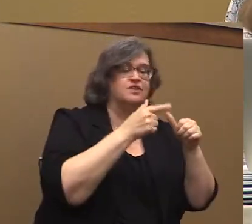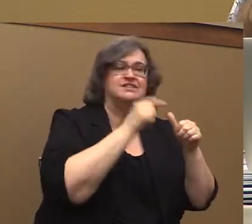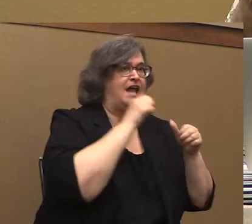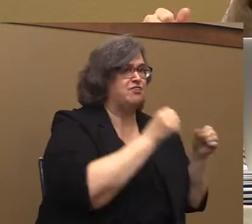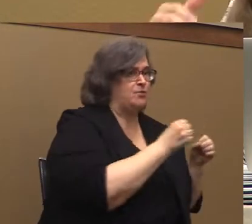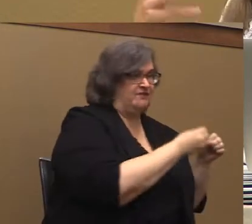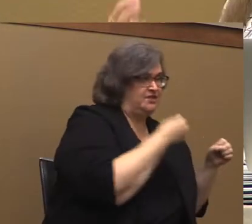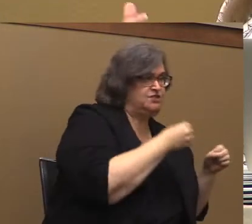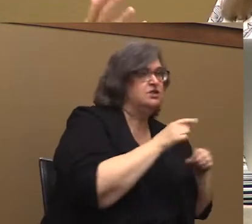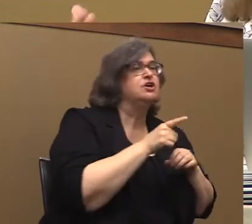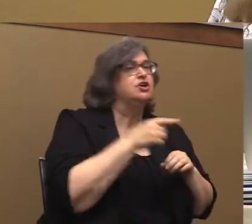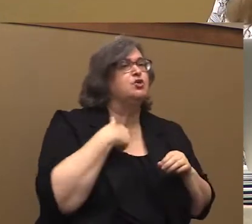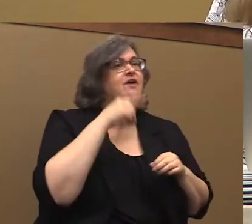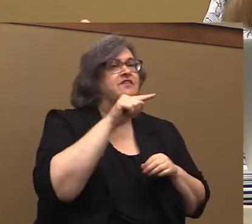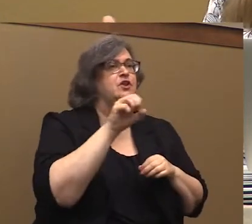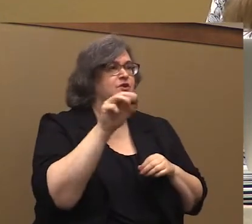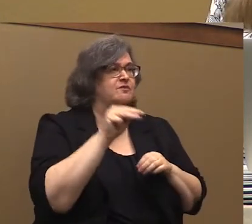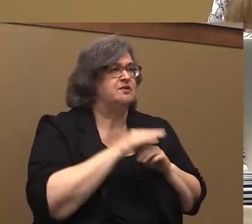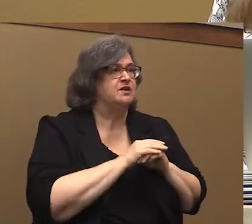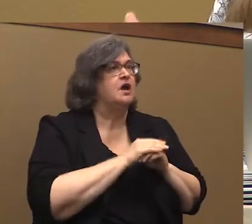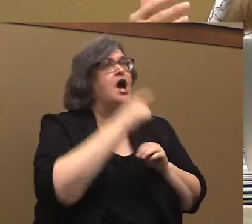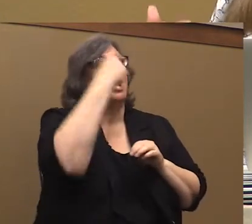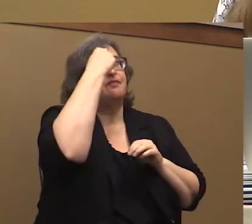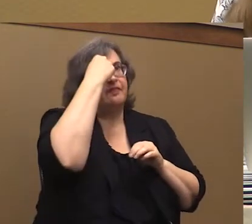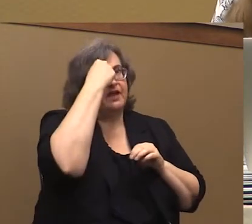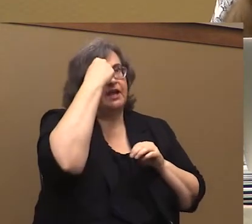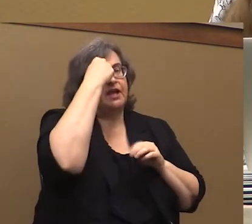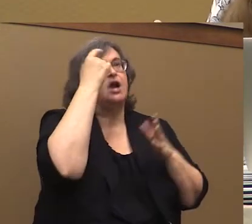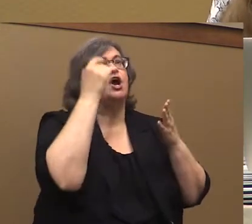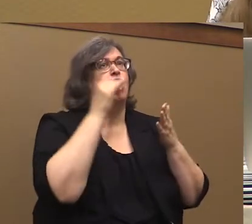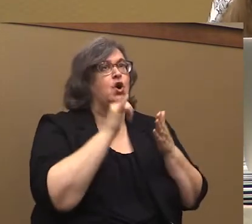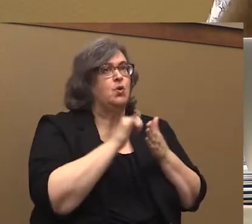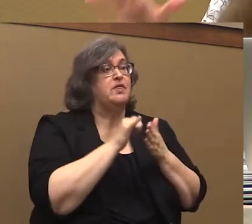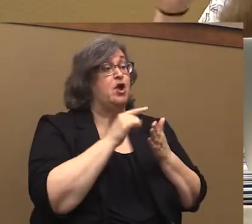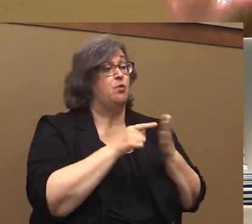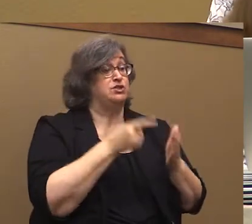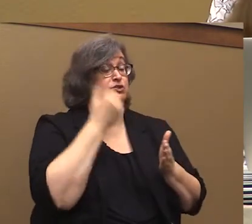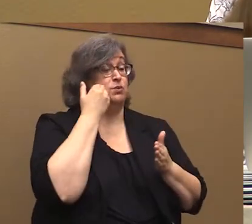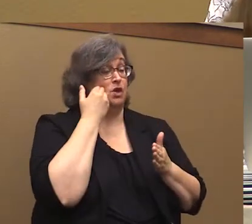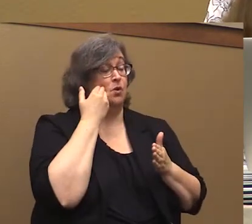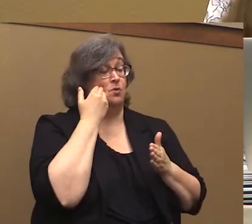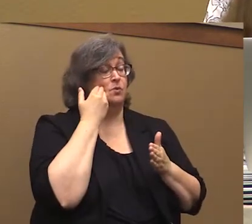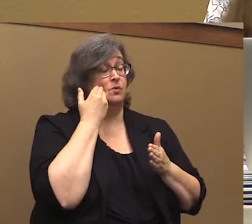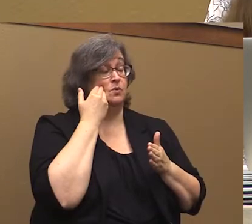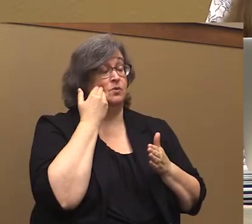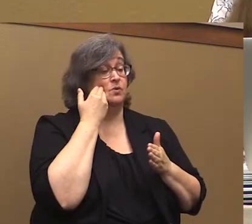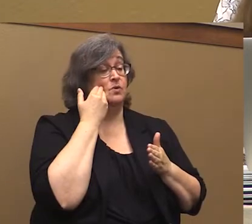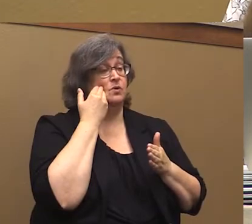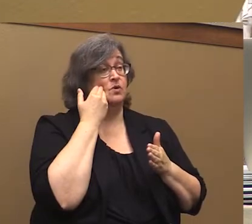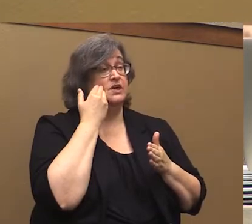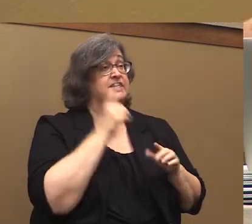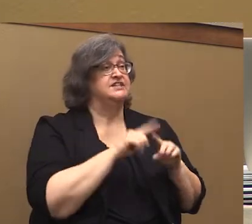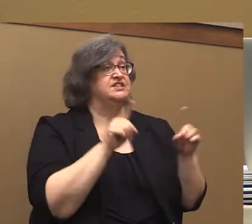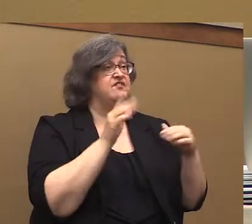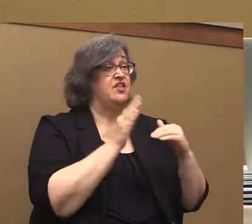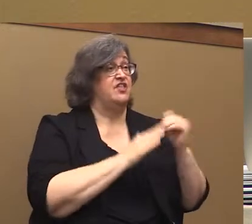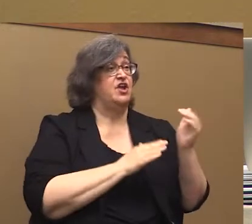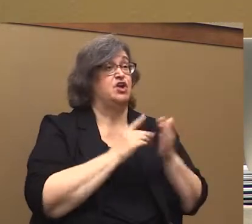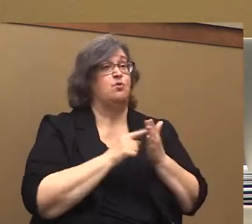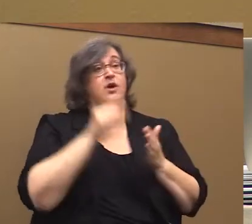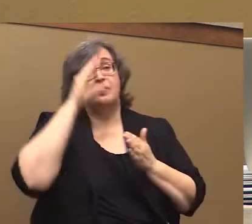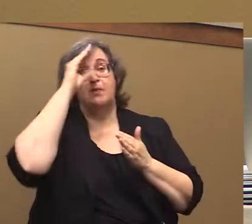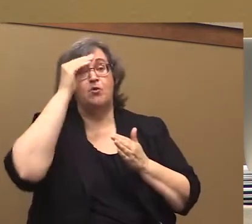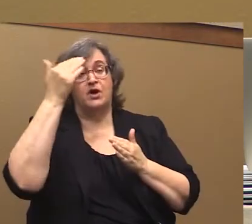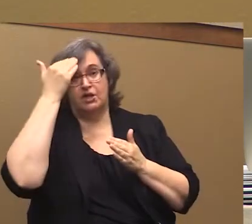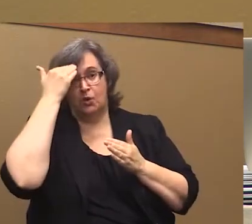guys have it. So you have theory of mind to think that what you know is different than